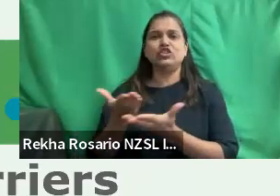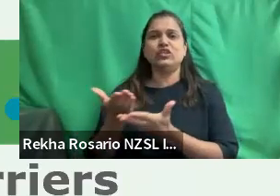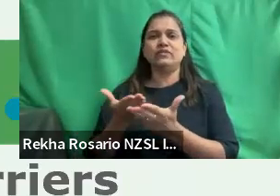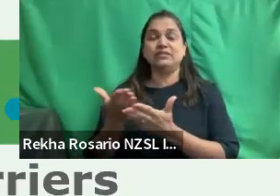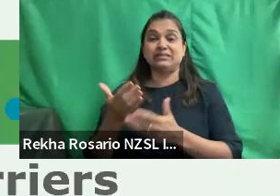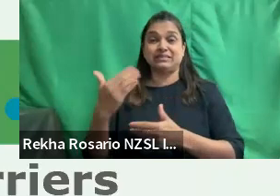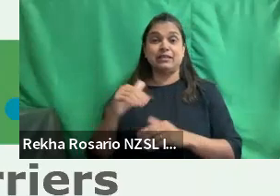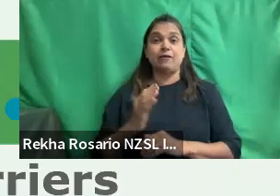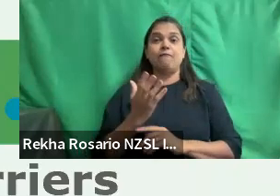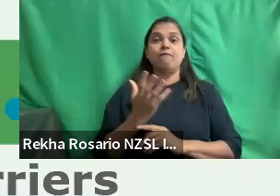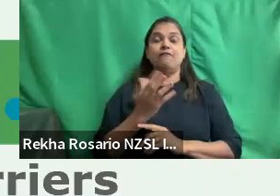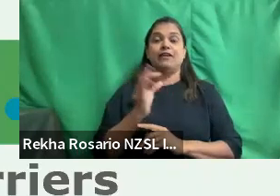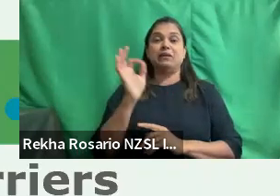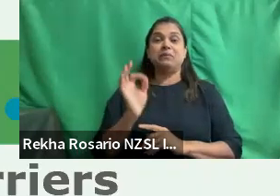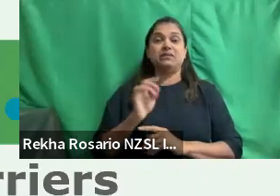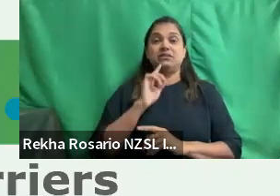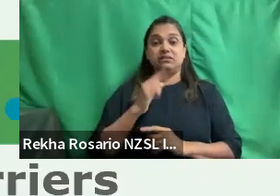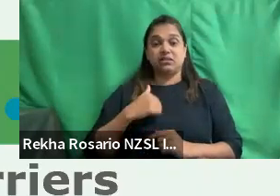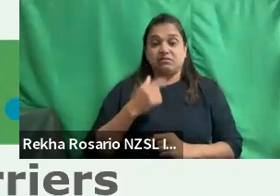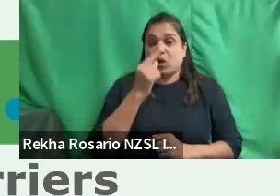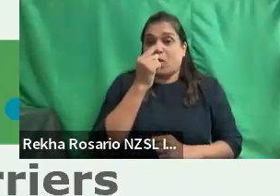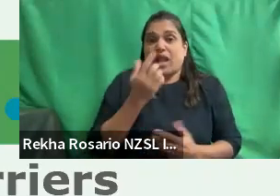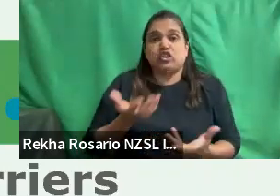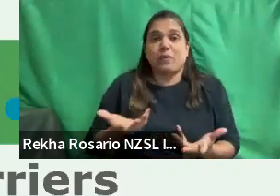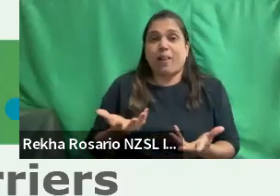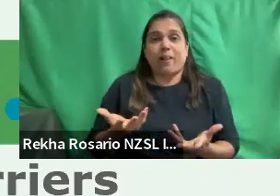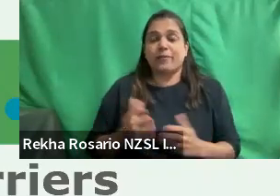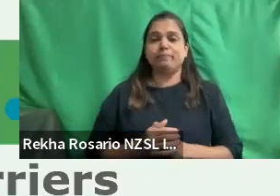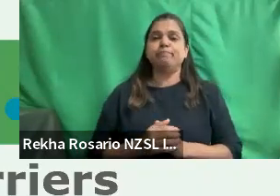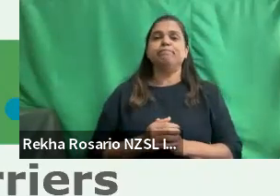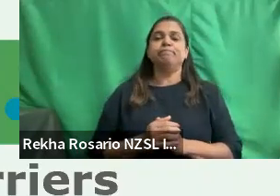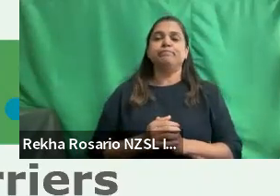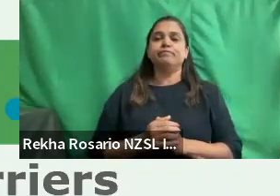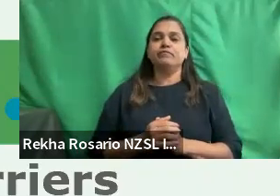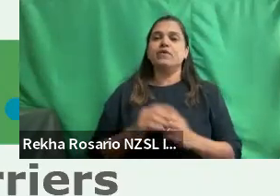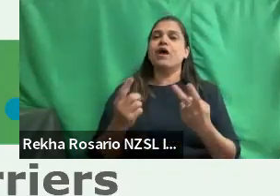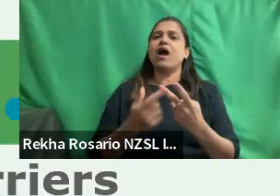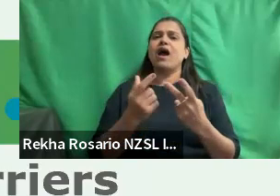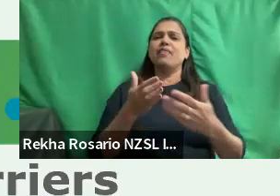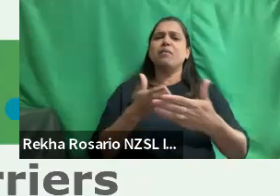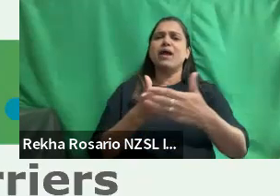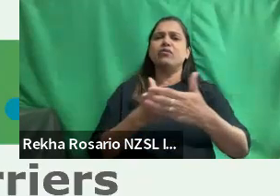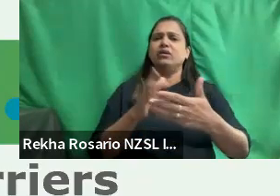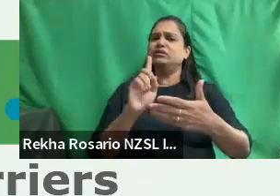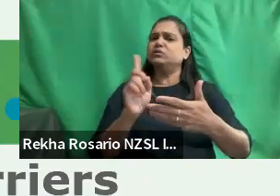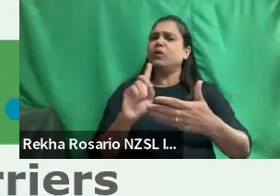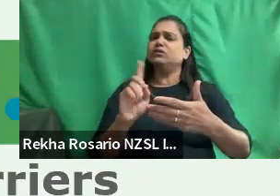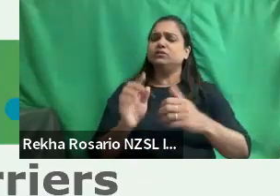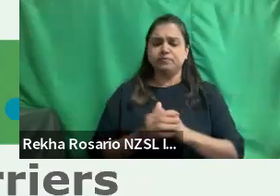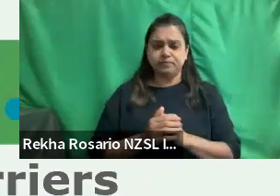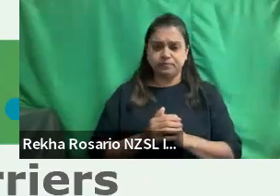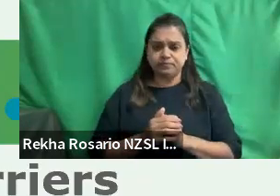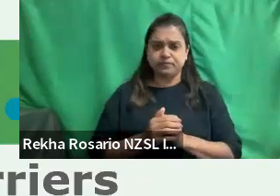15% reported not being eligible. Other barriers included having previous